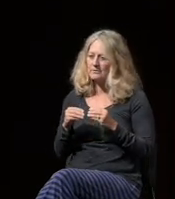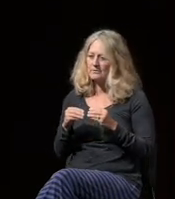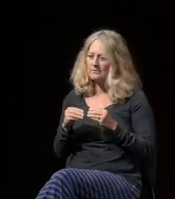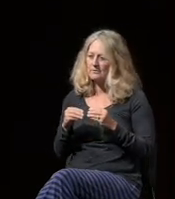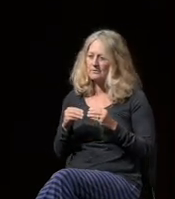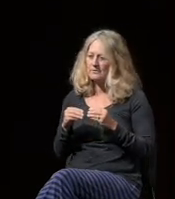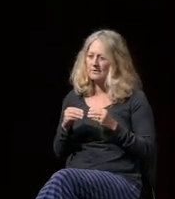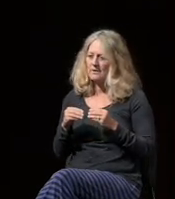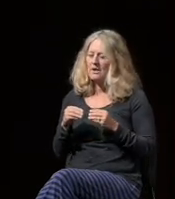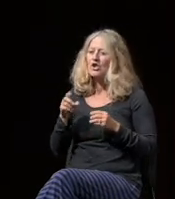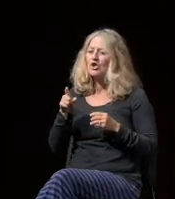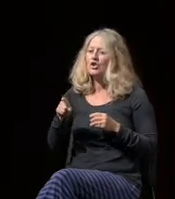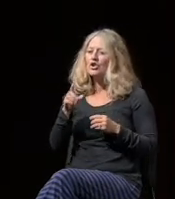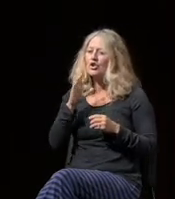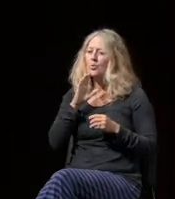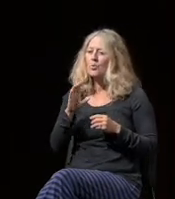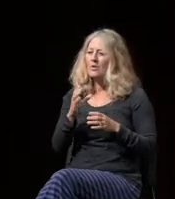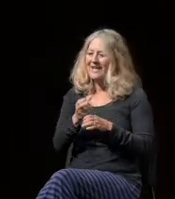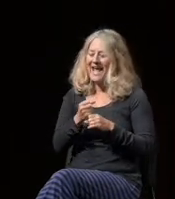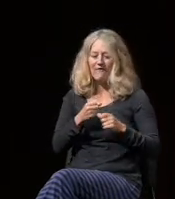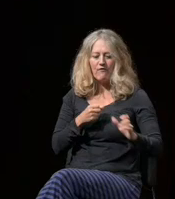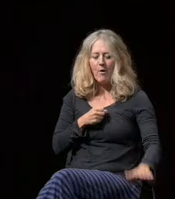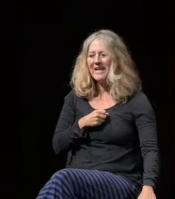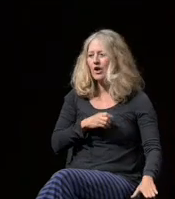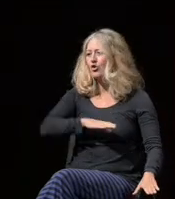that you get from cradle to grave,